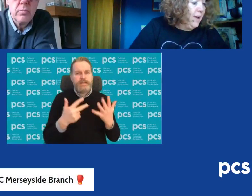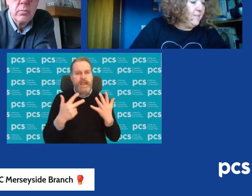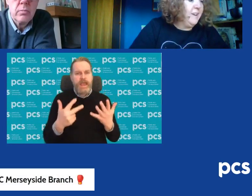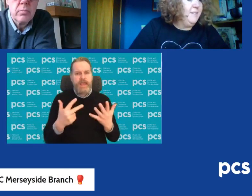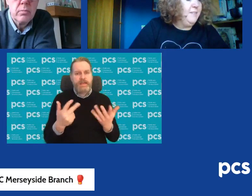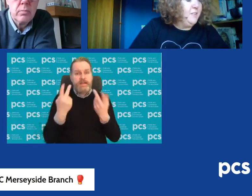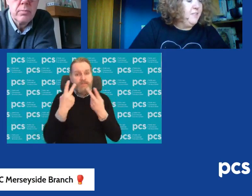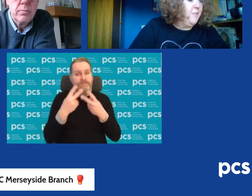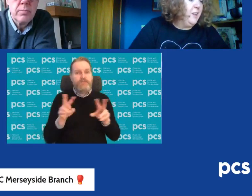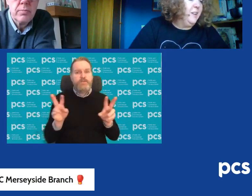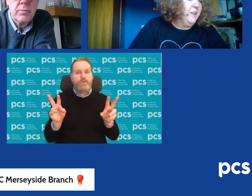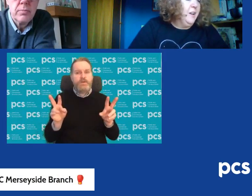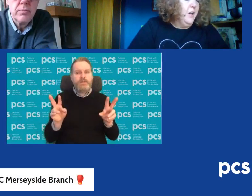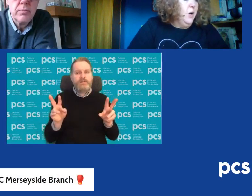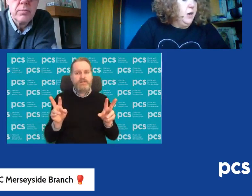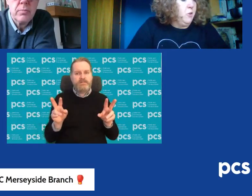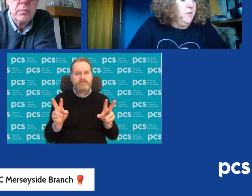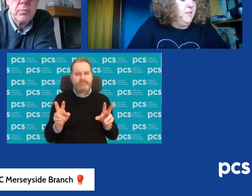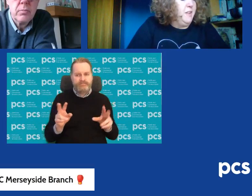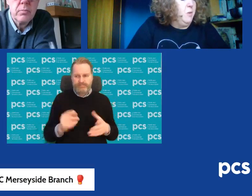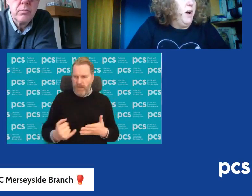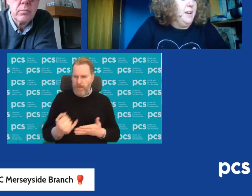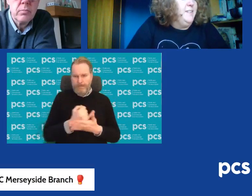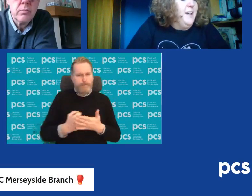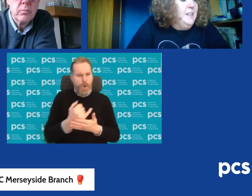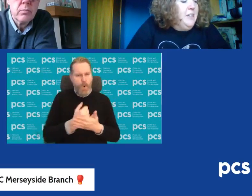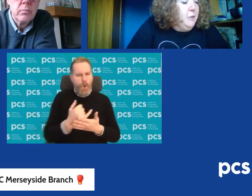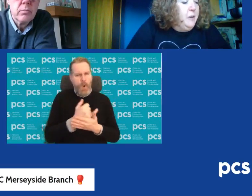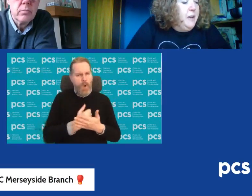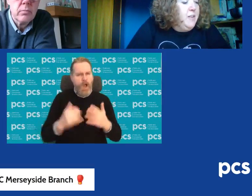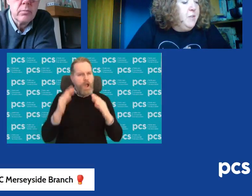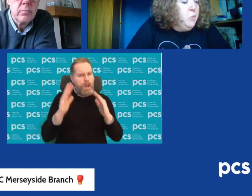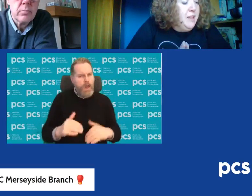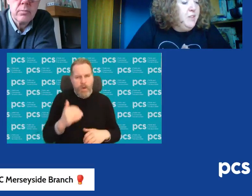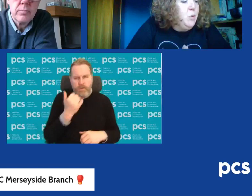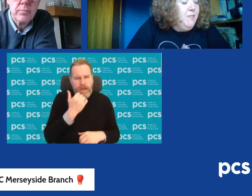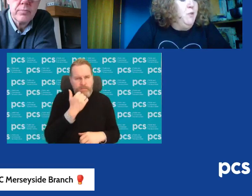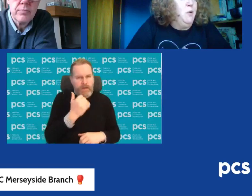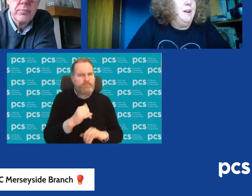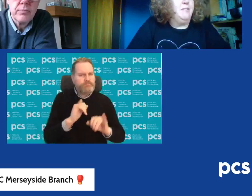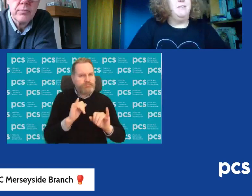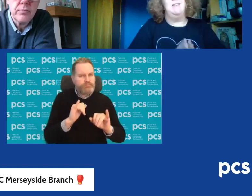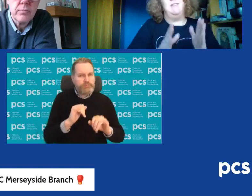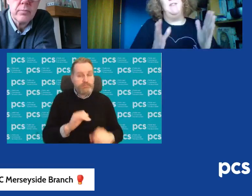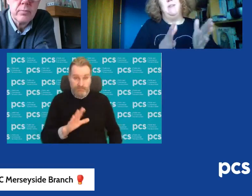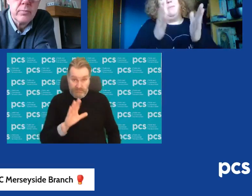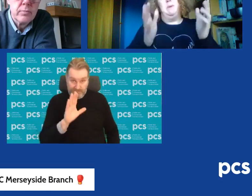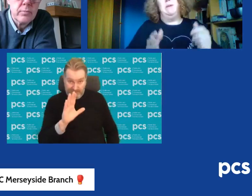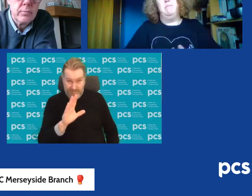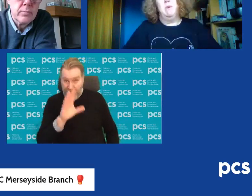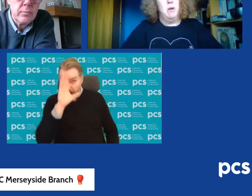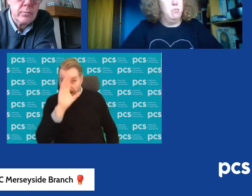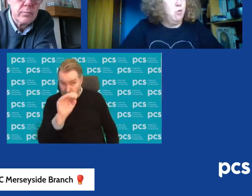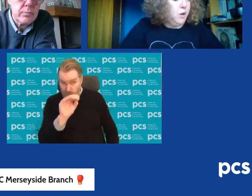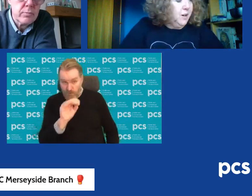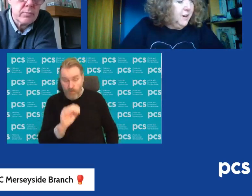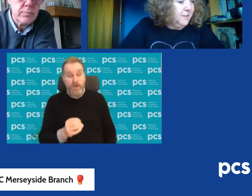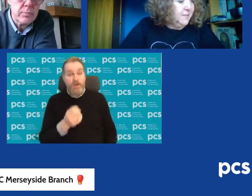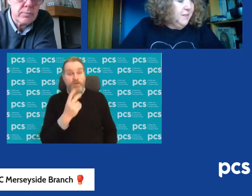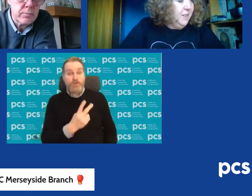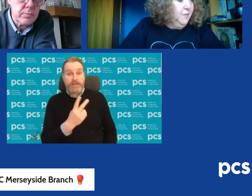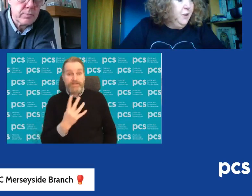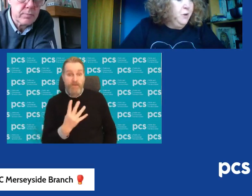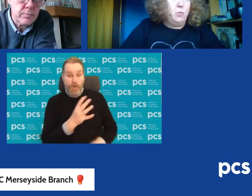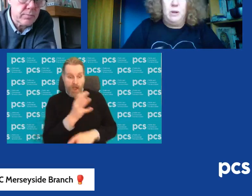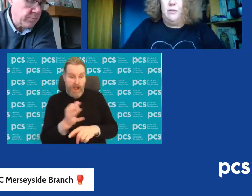poor cascading of this event. Chris, what I can tell you is within 24 hours of this event being